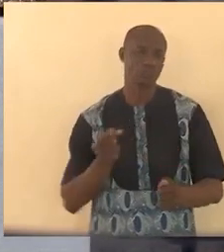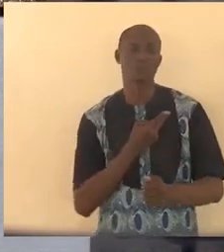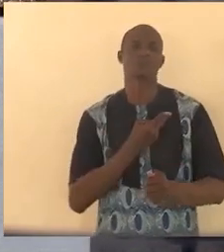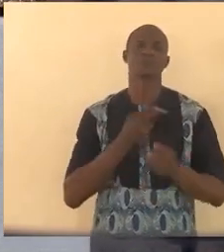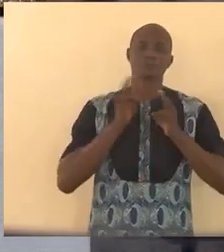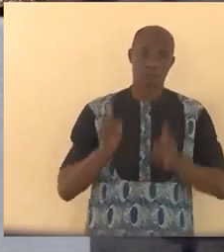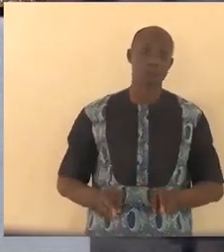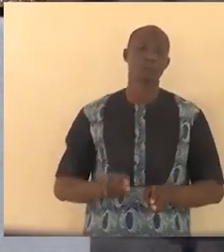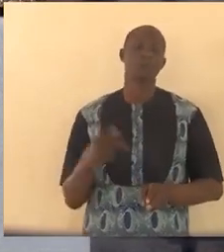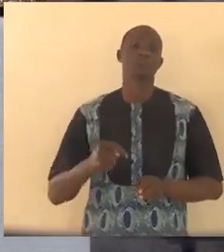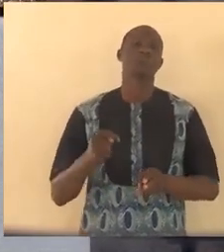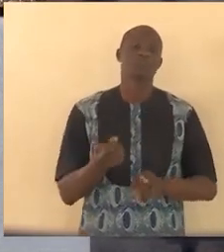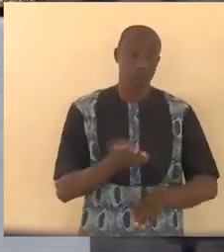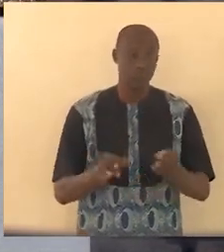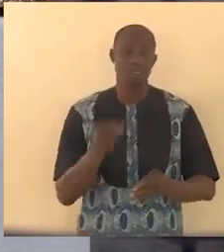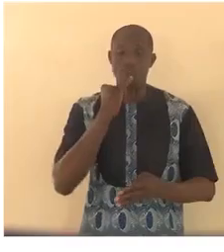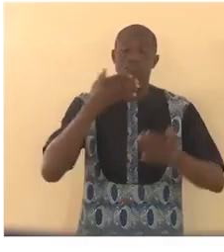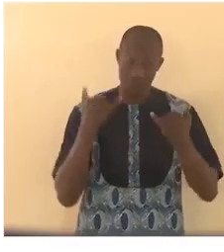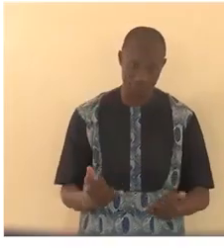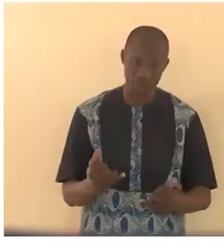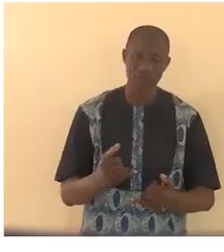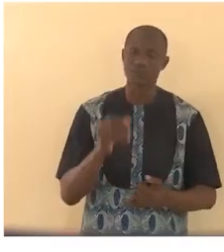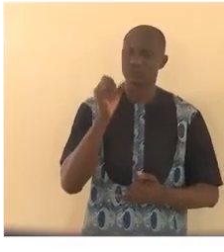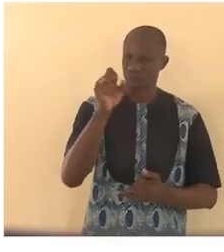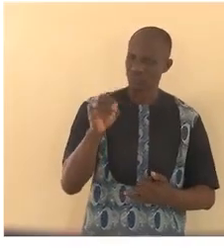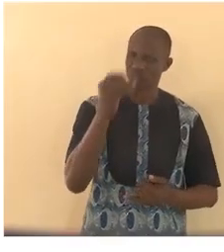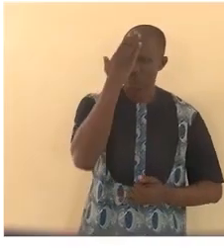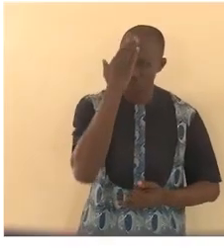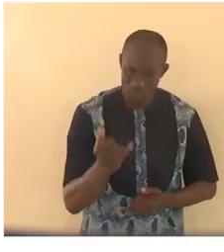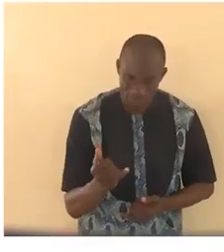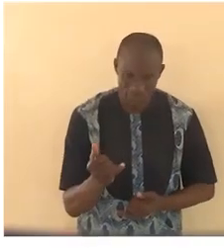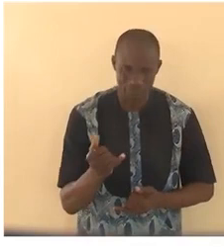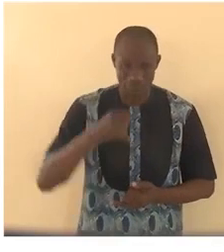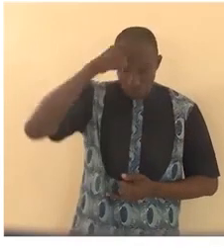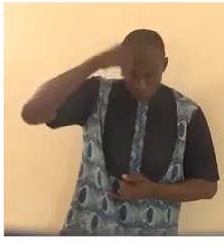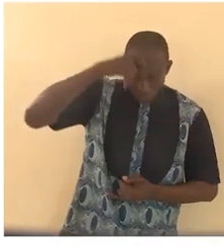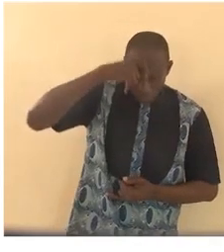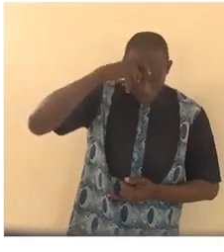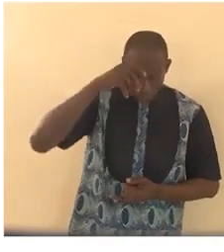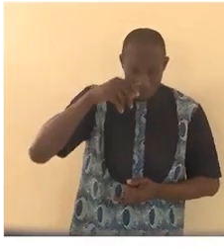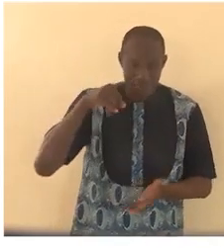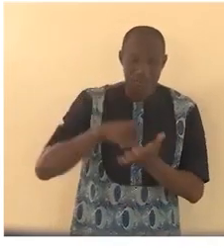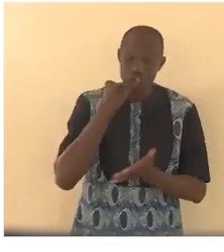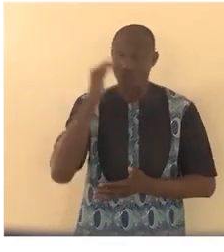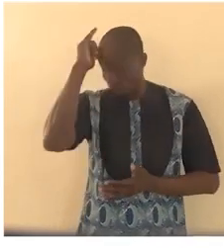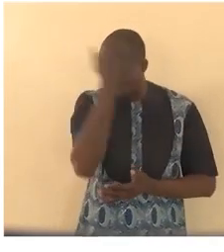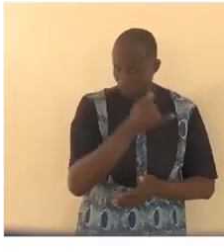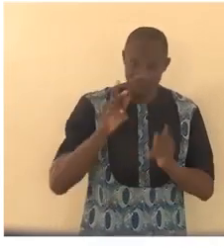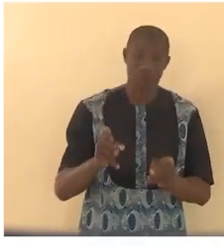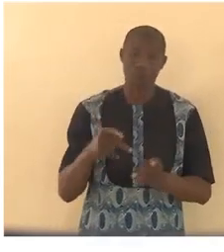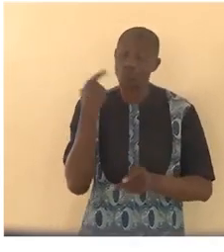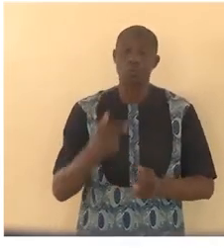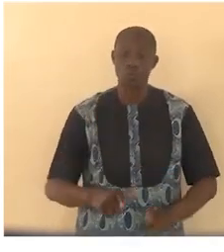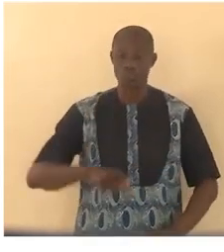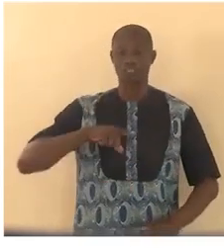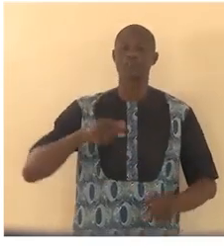the certainty of death is ever present. So wise persons do grapple with the question. You see, it is foolish people who